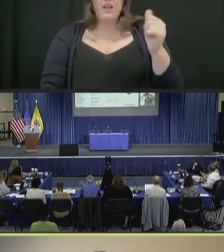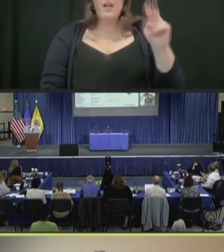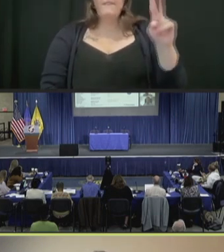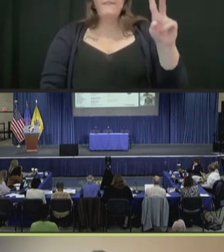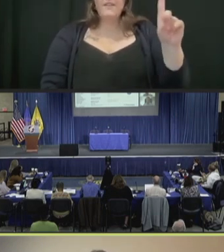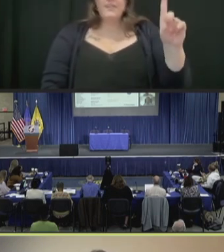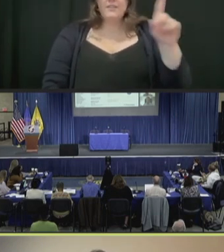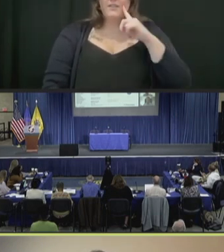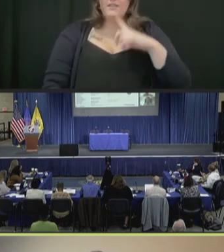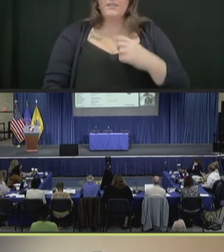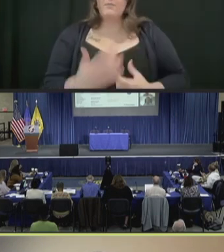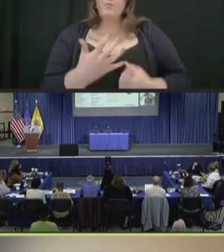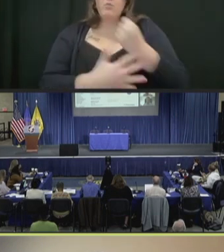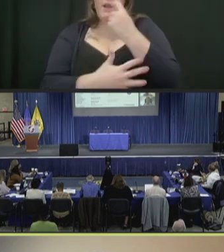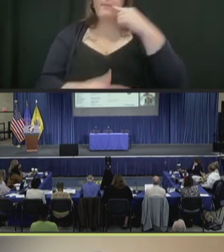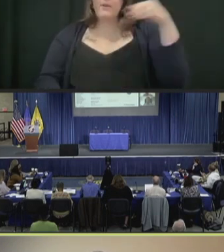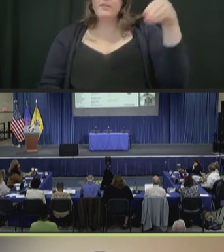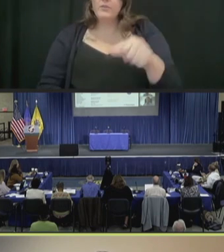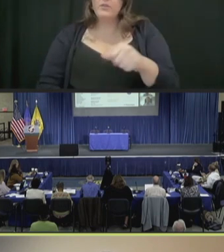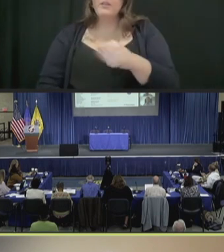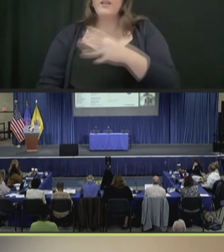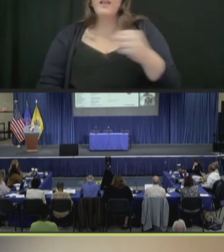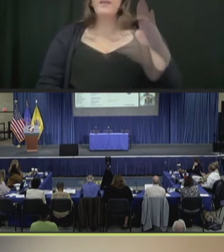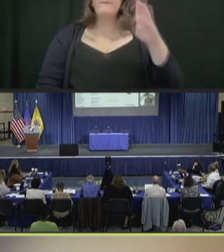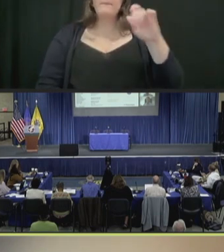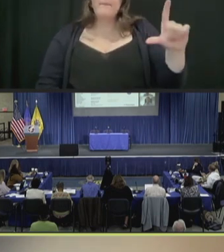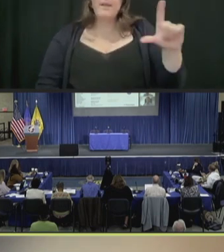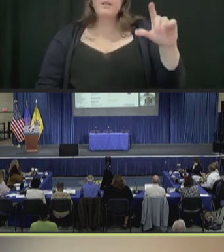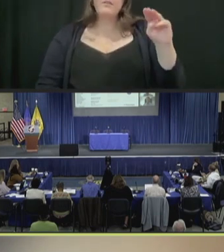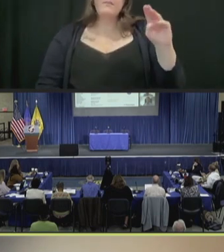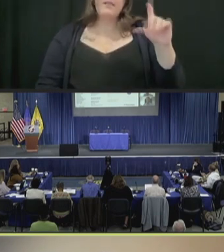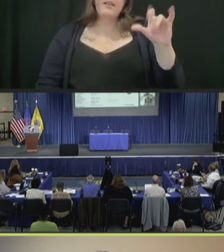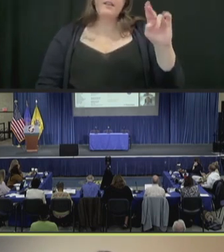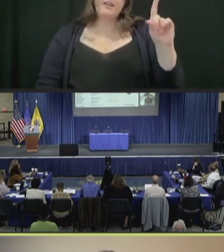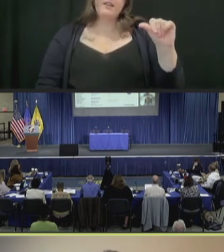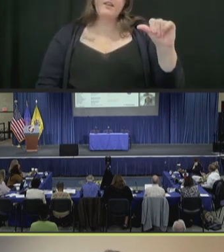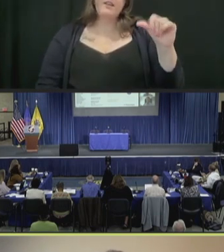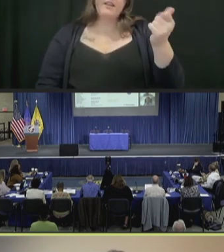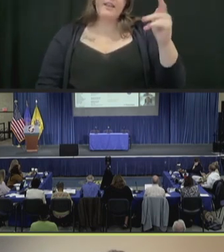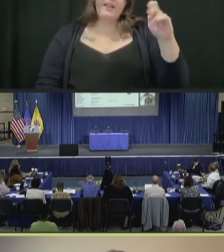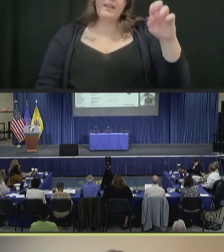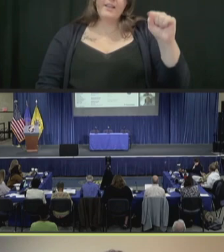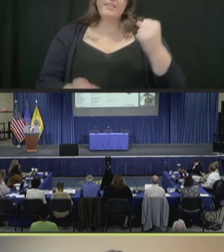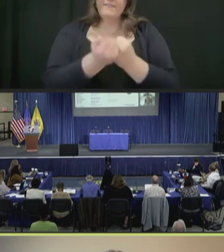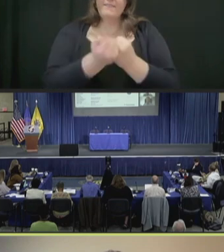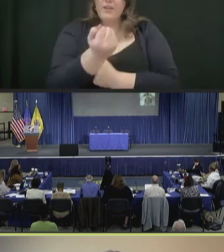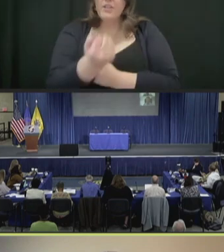also the Bill and Melinda Gates Foundation, Moderna. Yeah. So thank you, everybody.